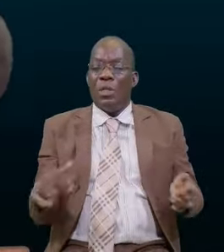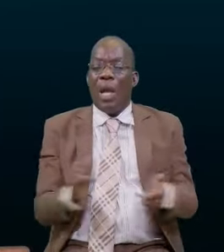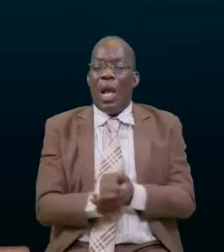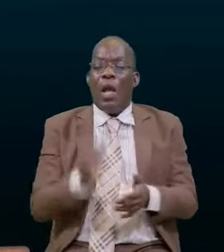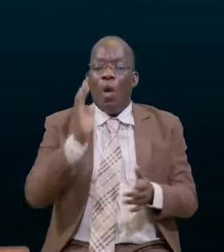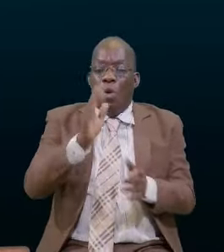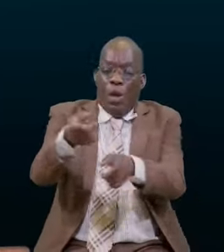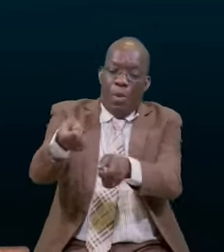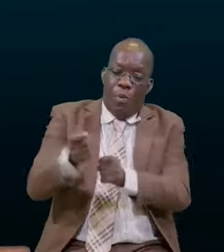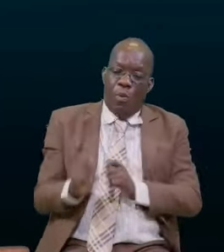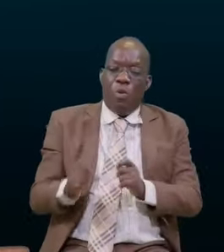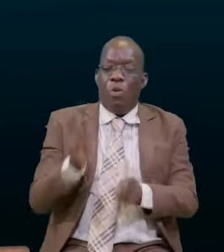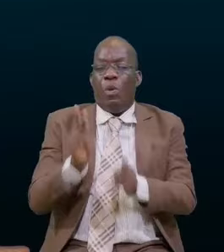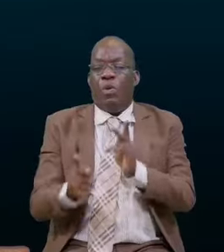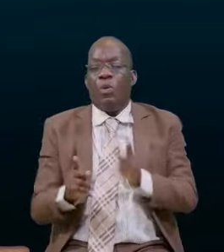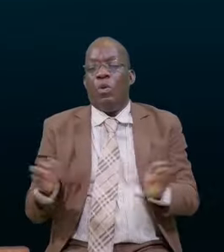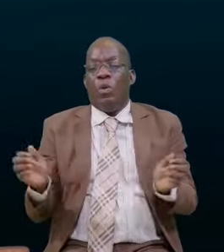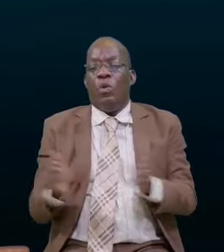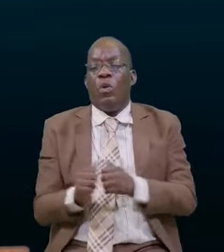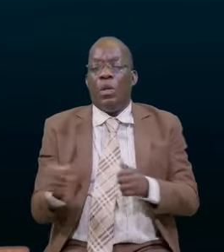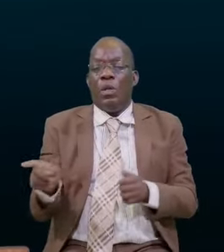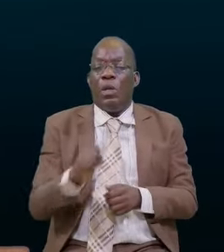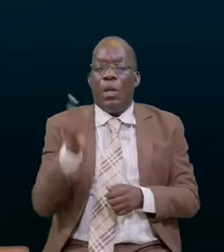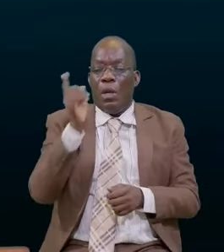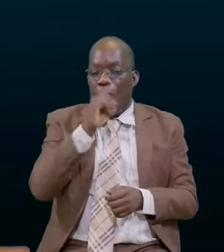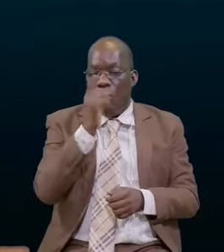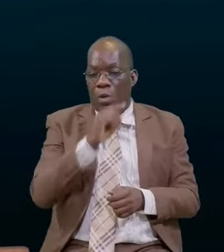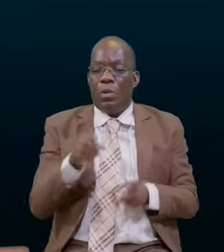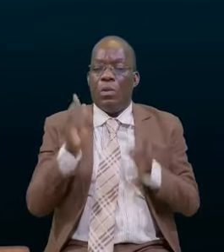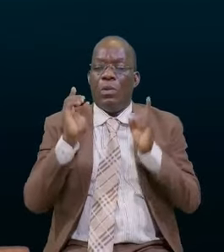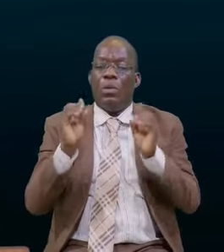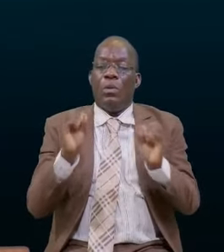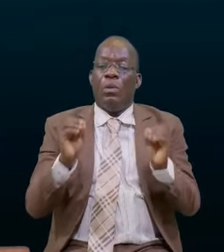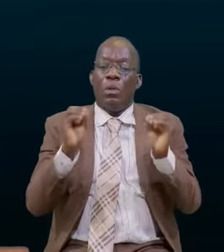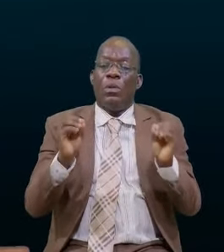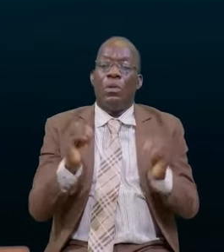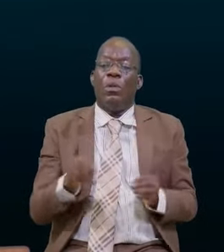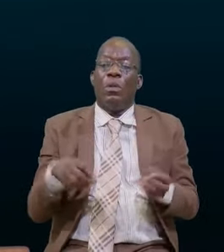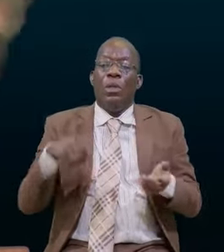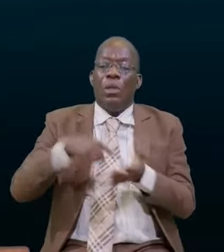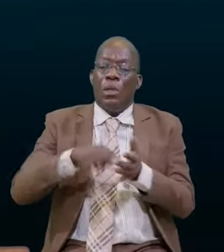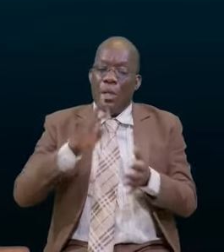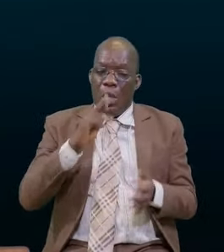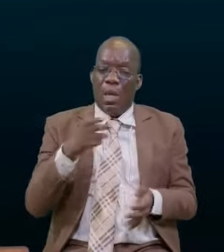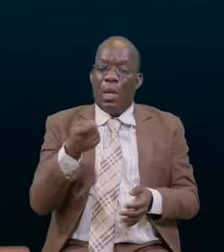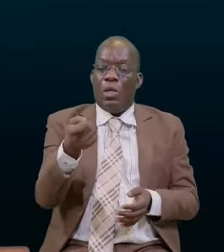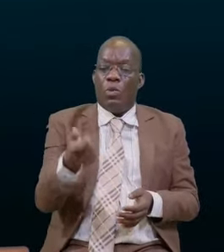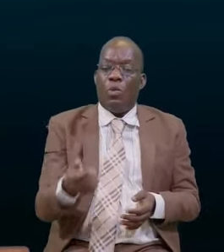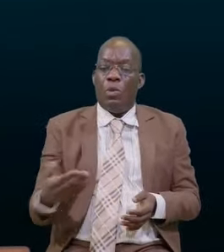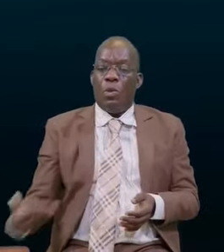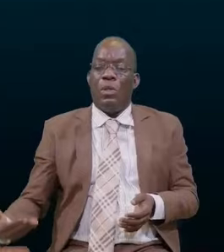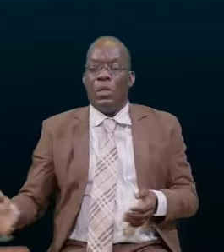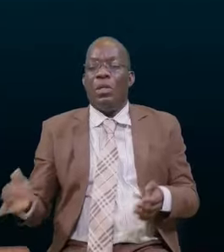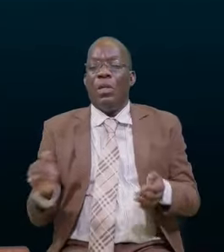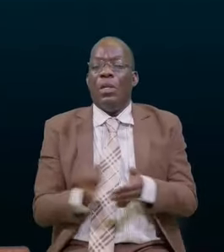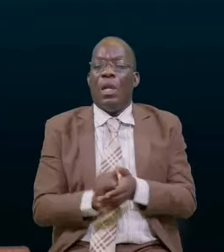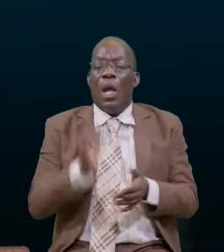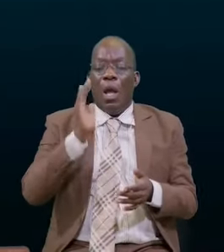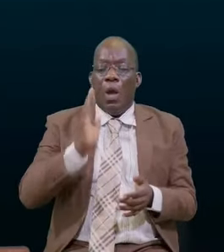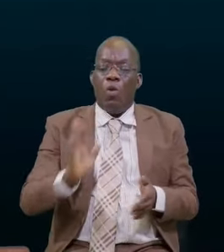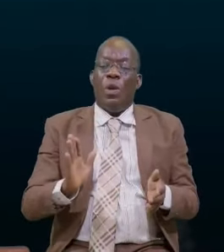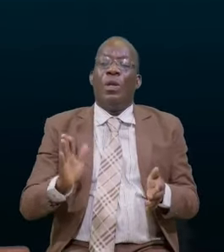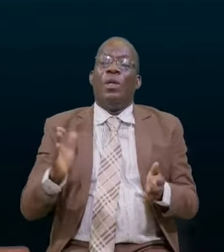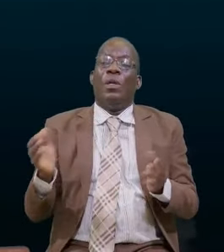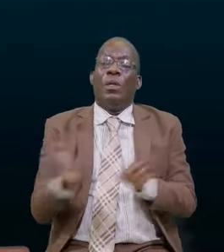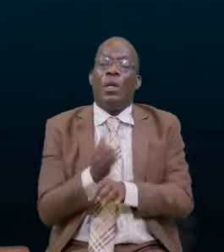people with their false Doctrine you have to be aware these are little foxes and the little foxes may be a little worldly Association